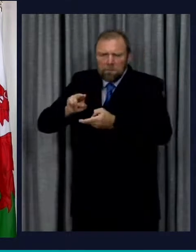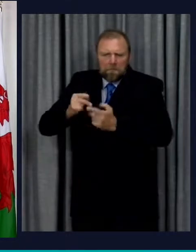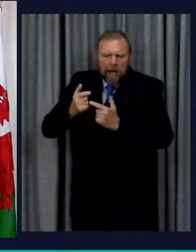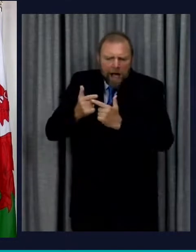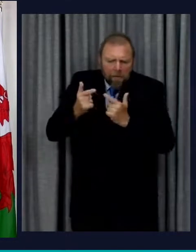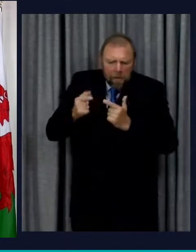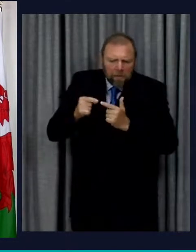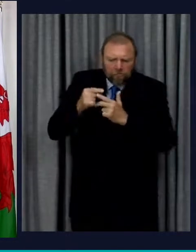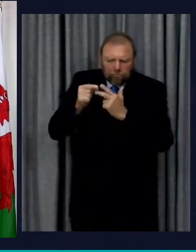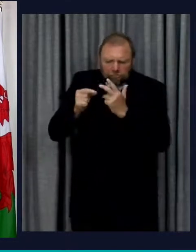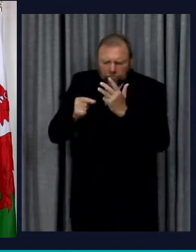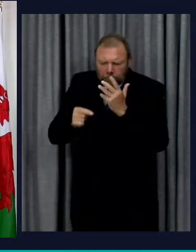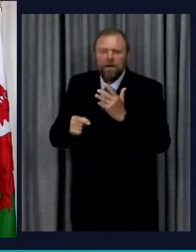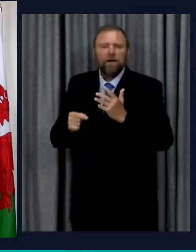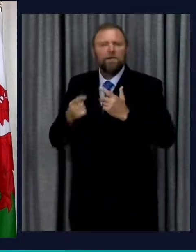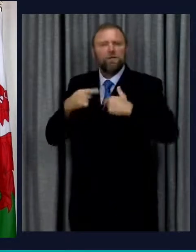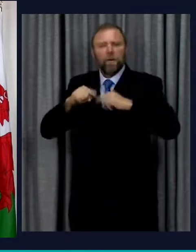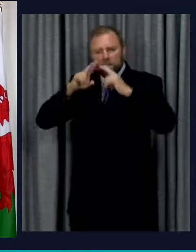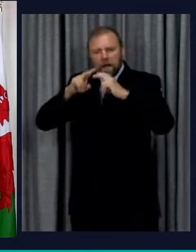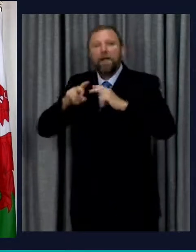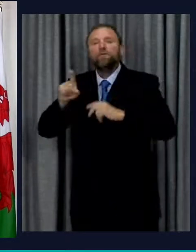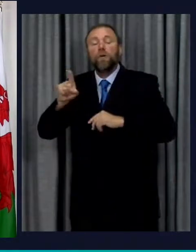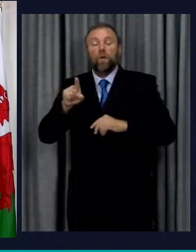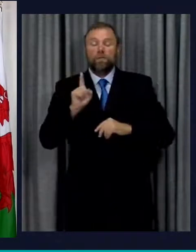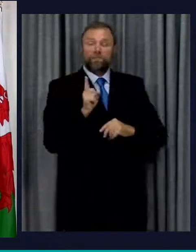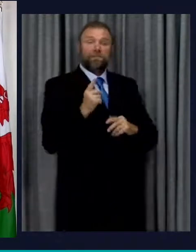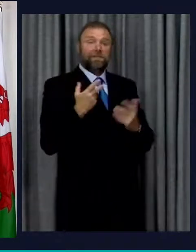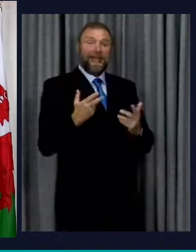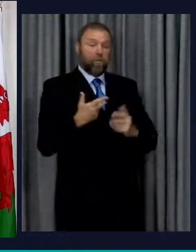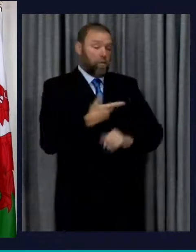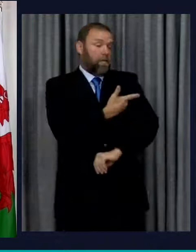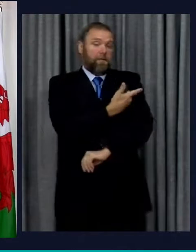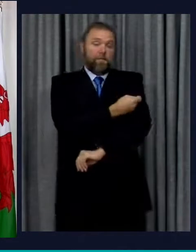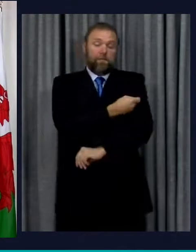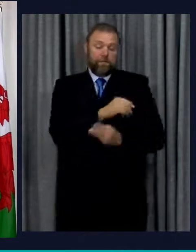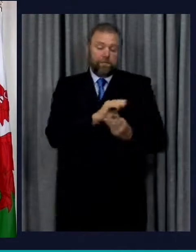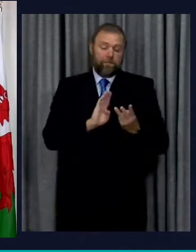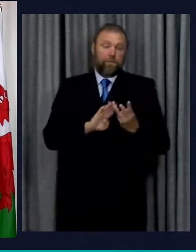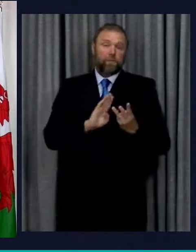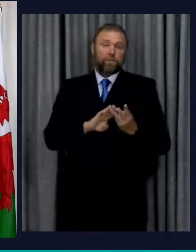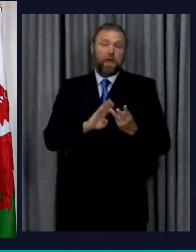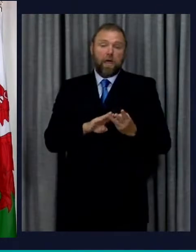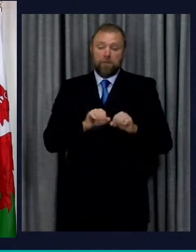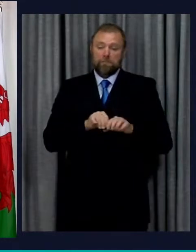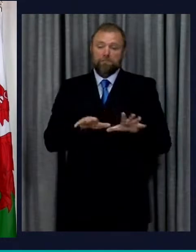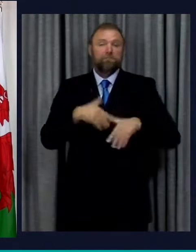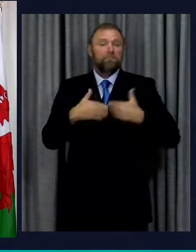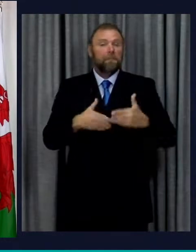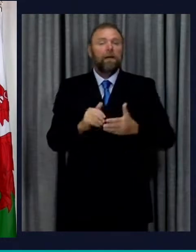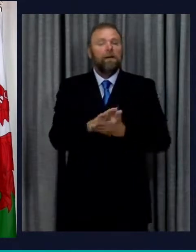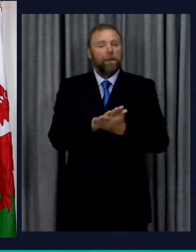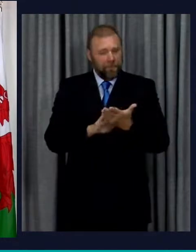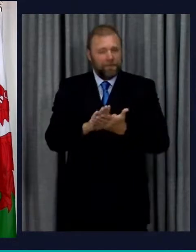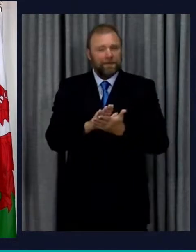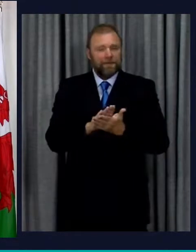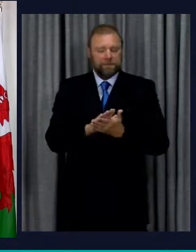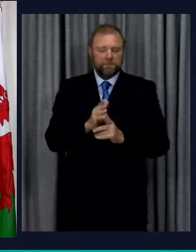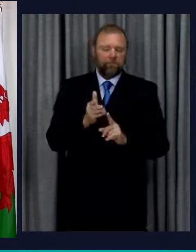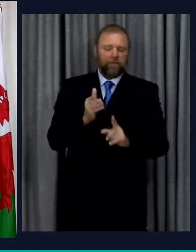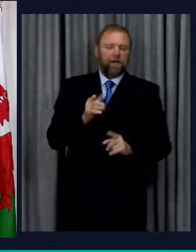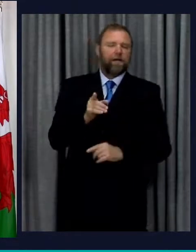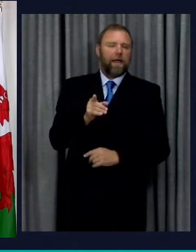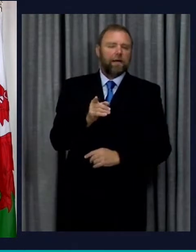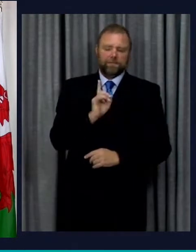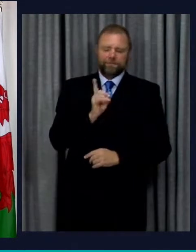much. But the fact that we're providing a booster program, I think, should highlight the fact that we're taking account of the fact that it could be